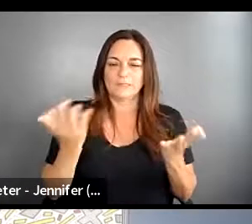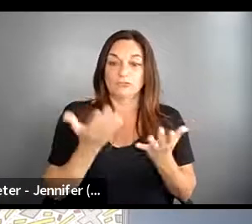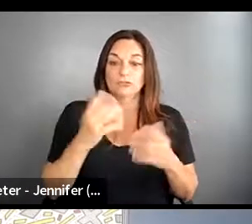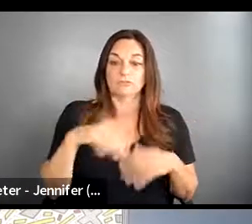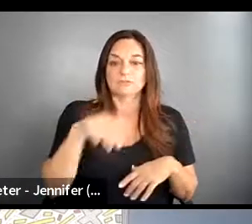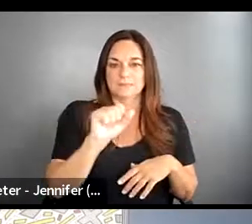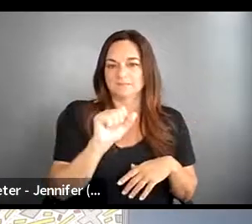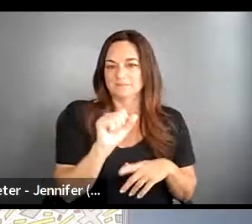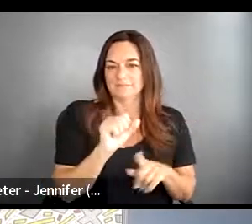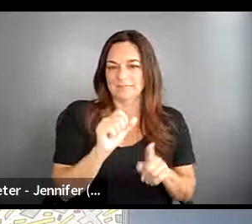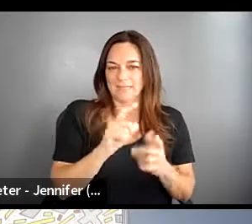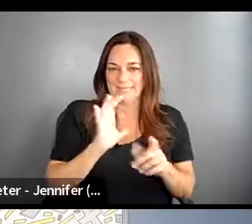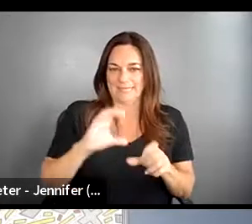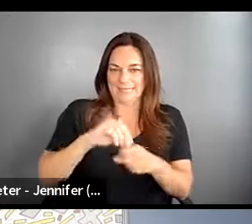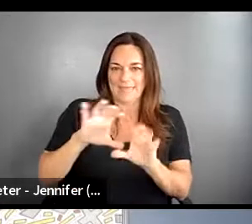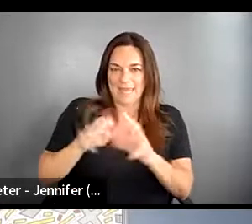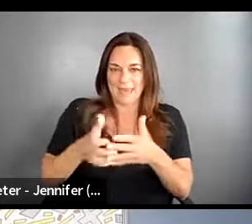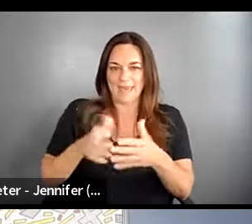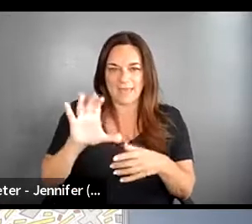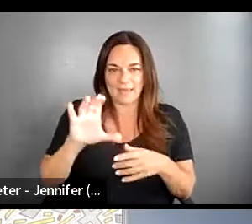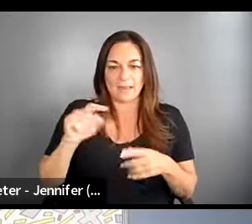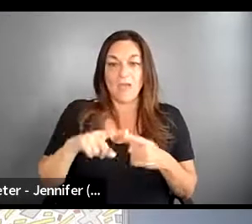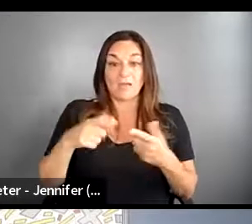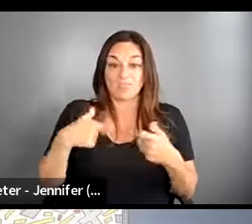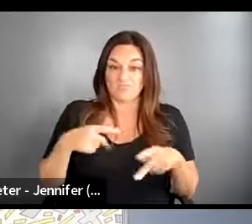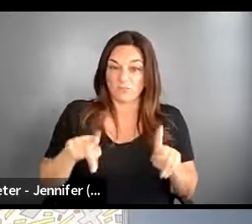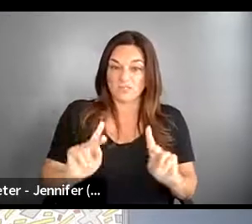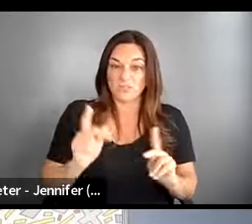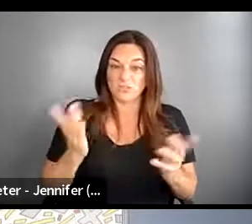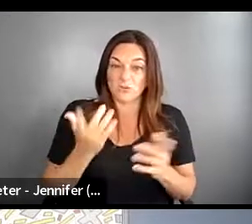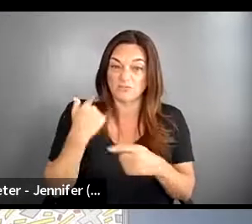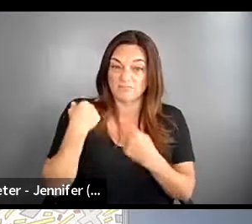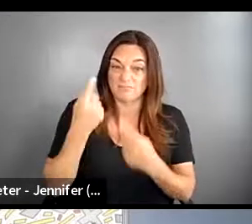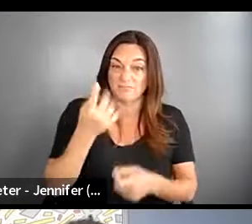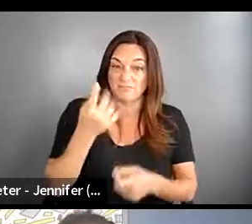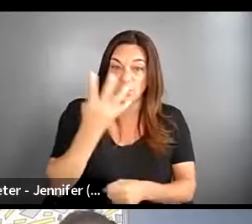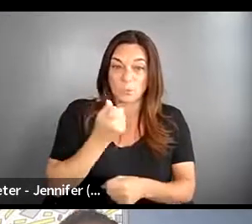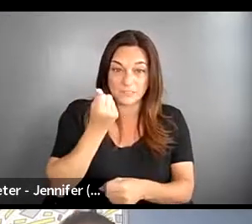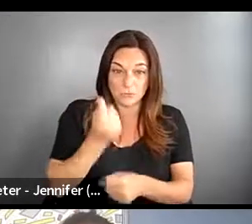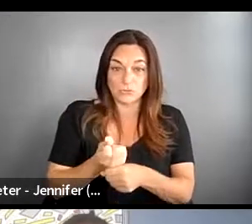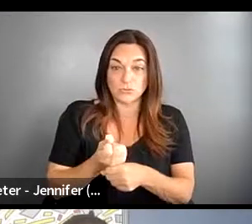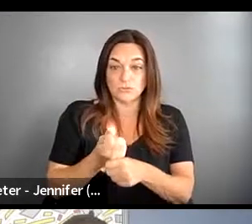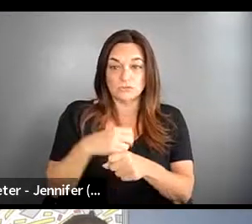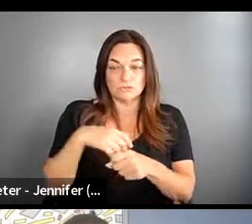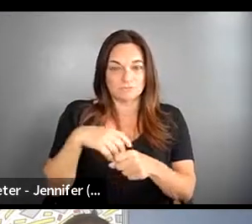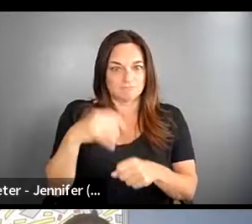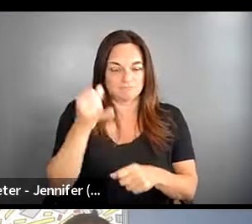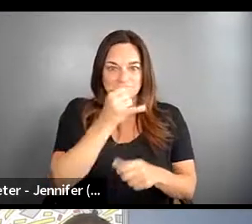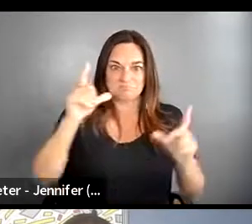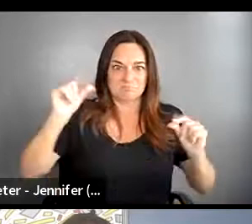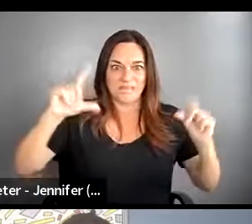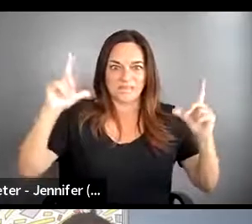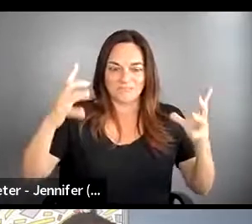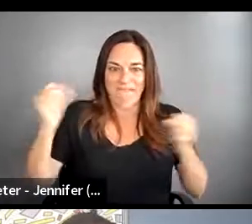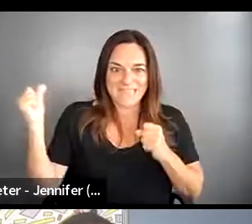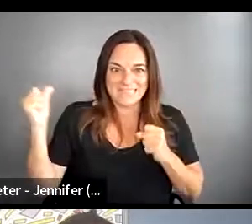and I have had the pleasure and the privilege of working here for the past 4 years, and boy, has it flown by.